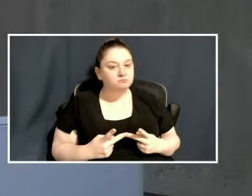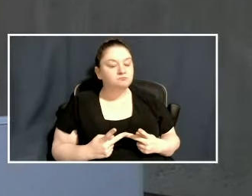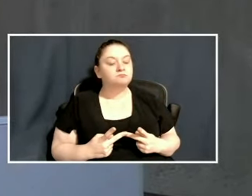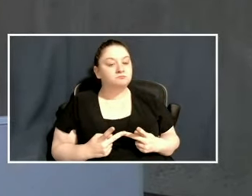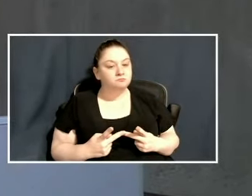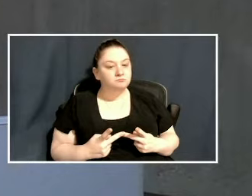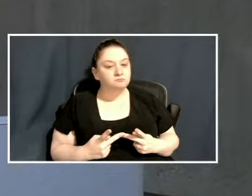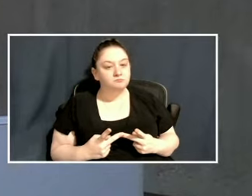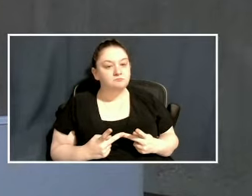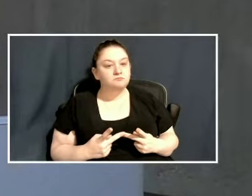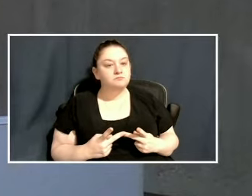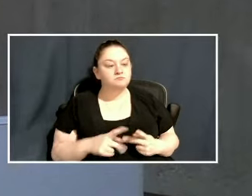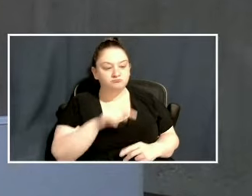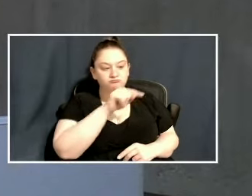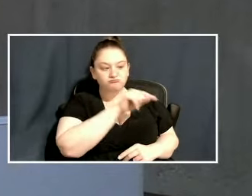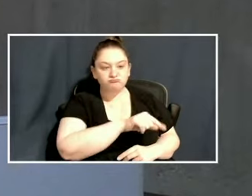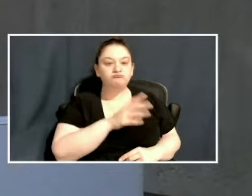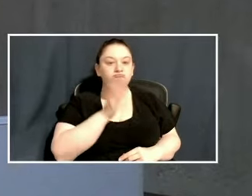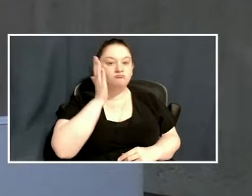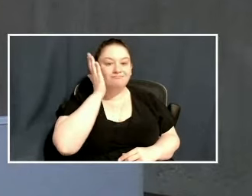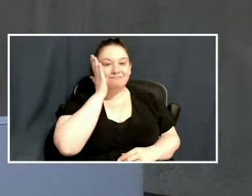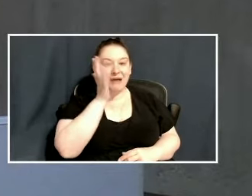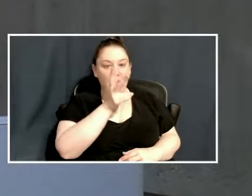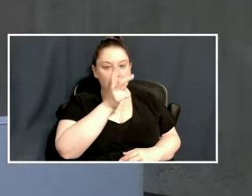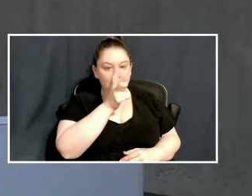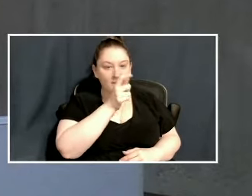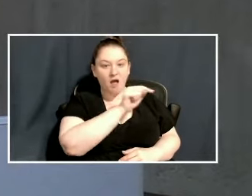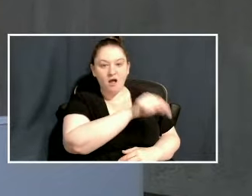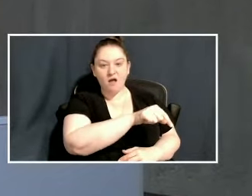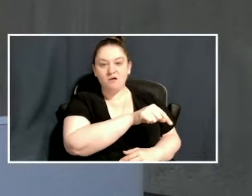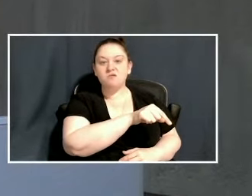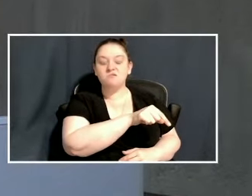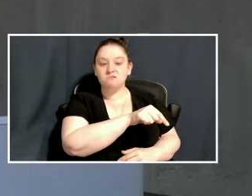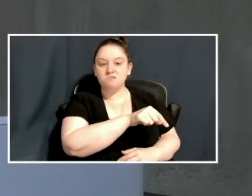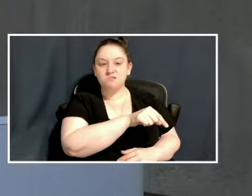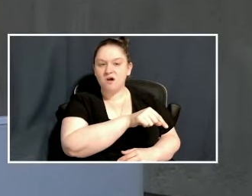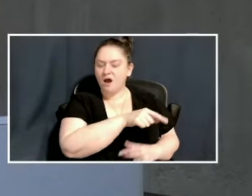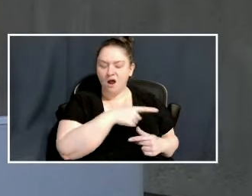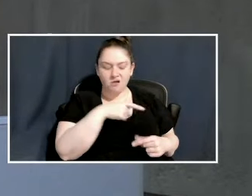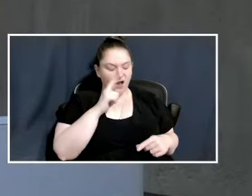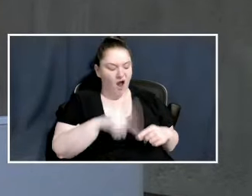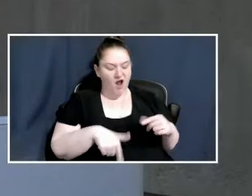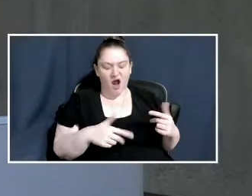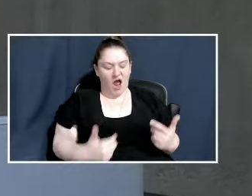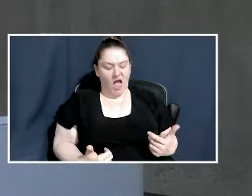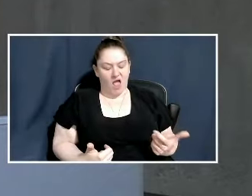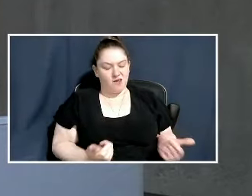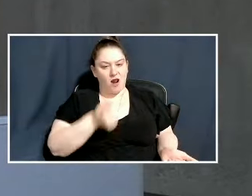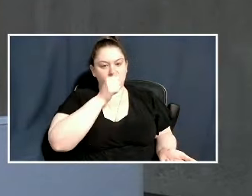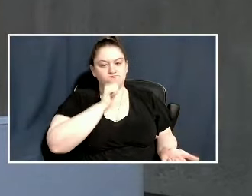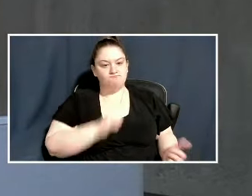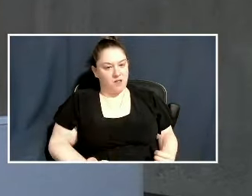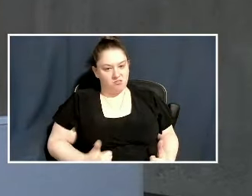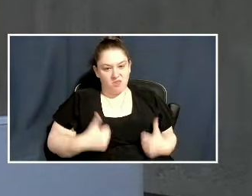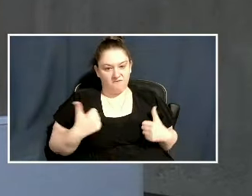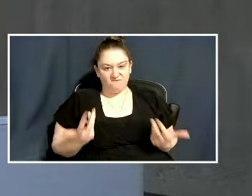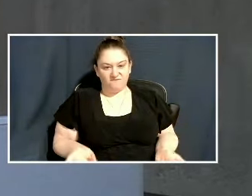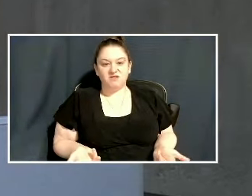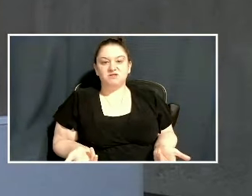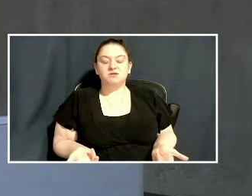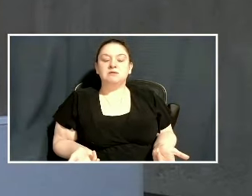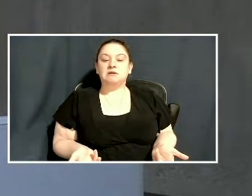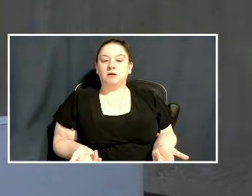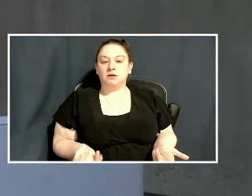there's been bed bugs, and it's so uninhabitable. And I think that's why I